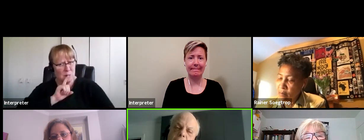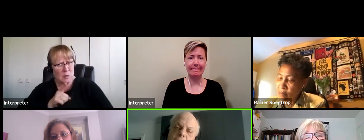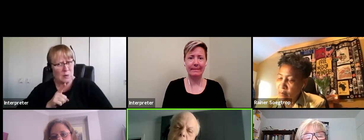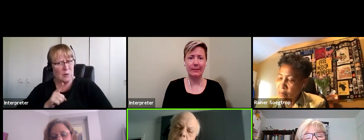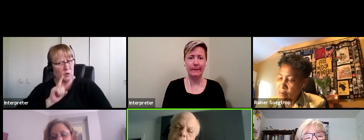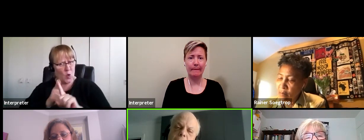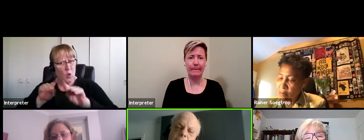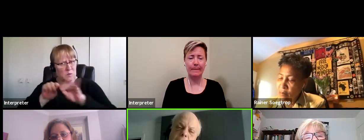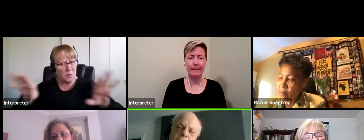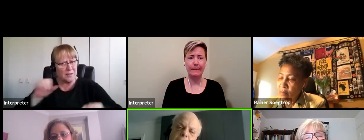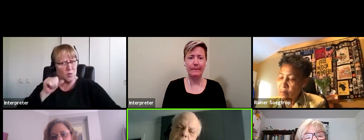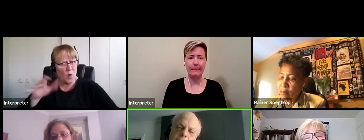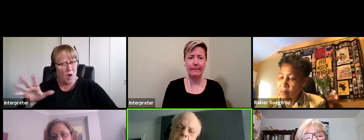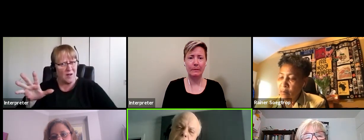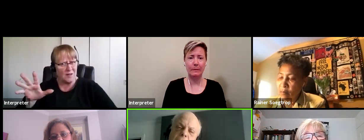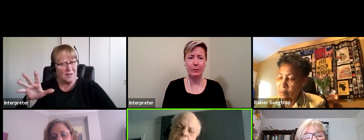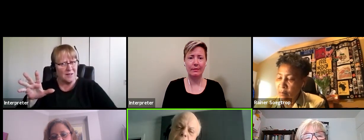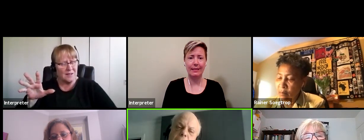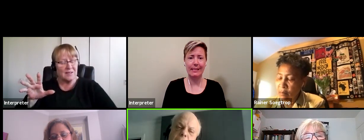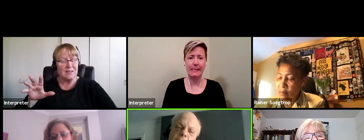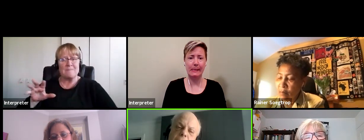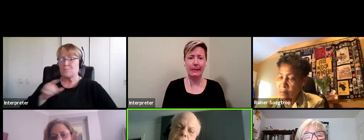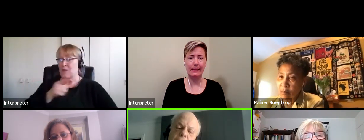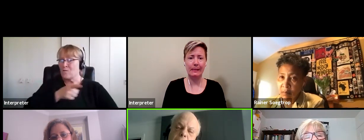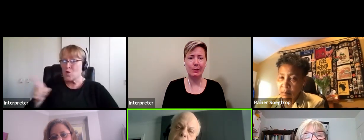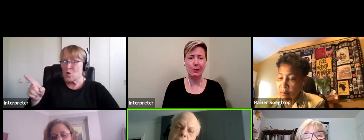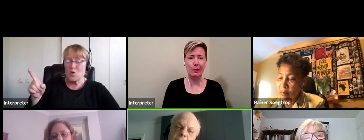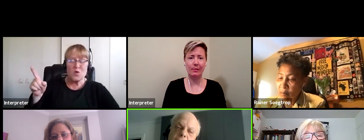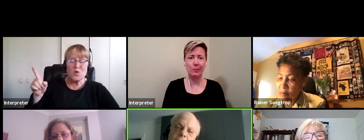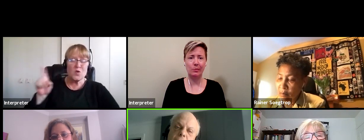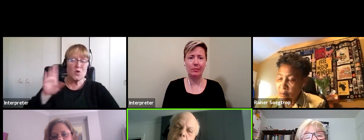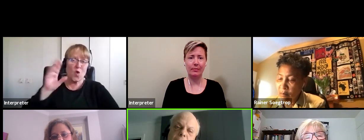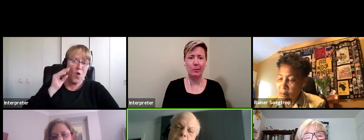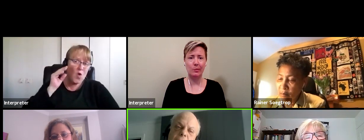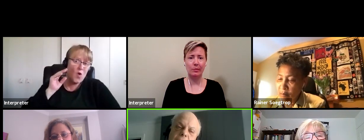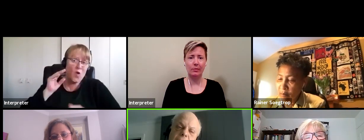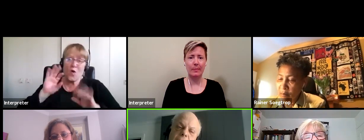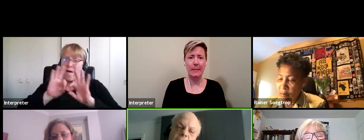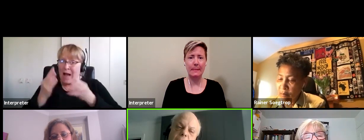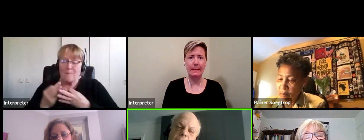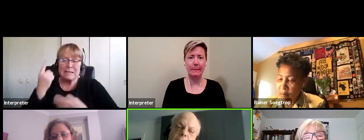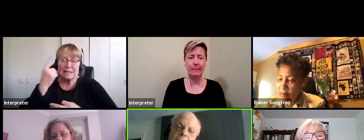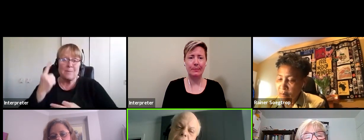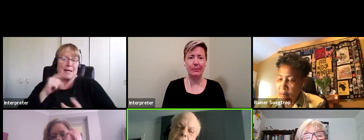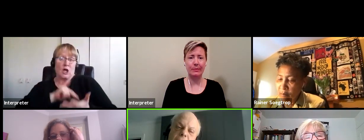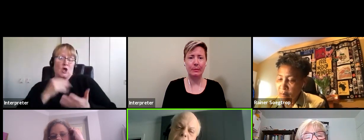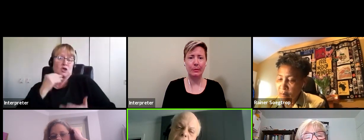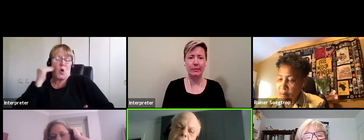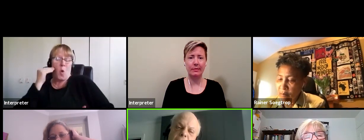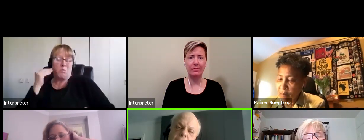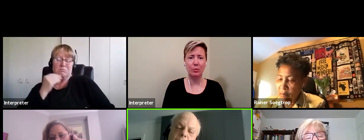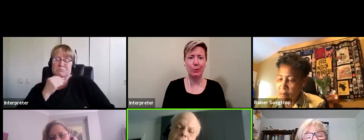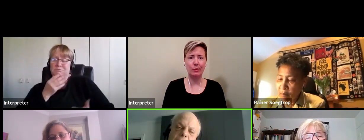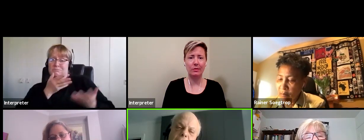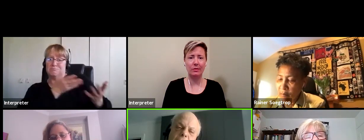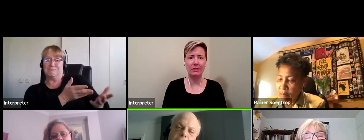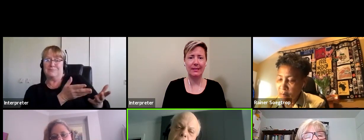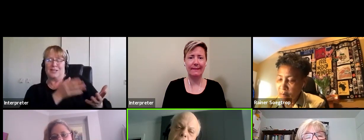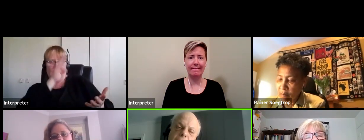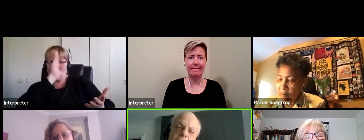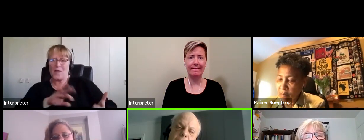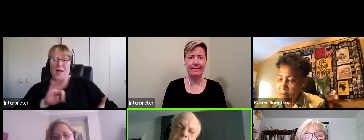it. Anybody with any experience with having a loved one in a nursing home knows that for years they've had flu bugs and other things that go